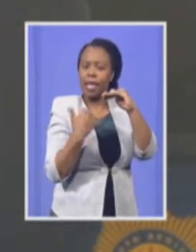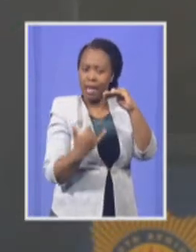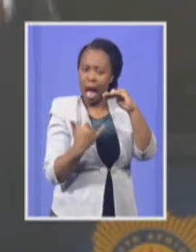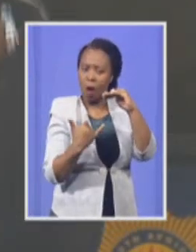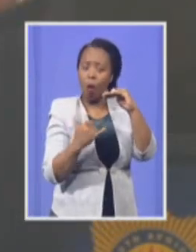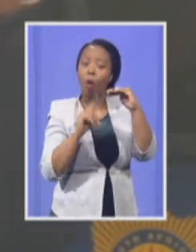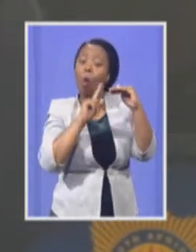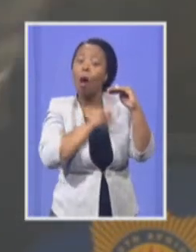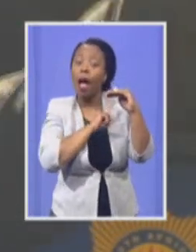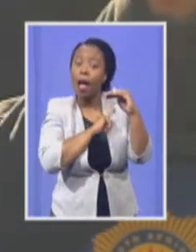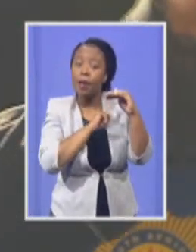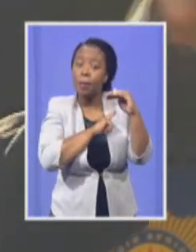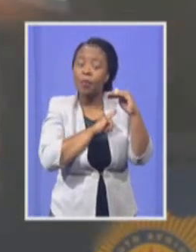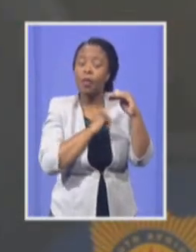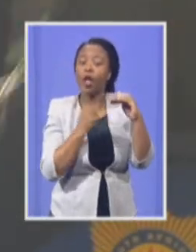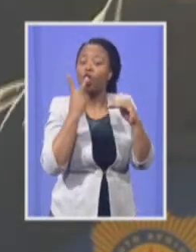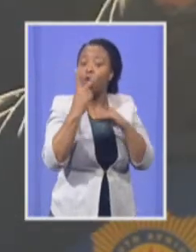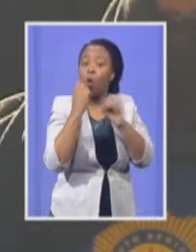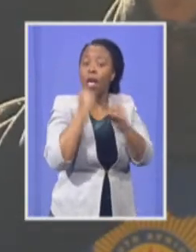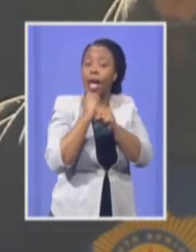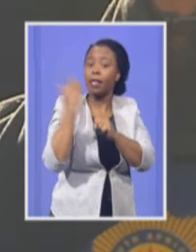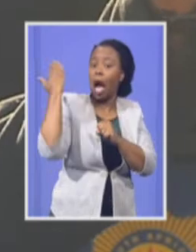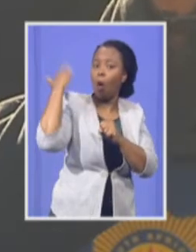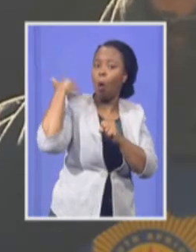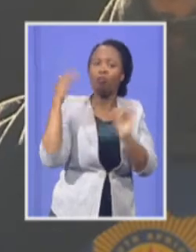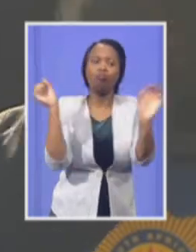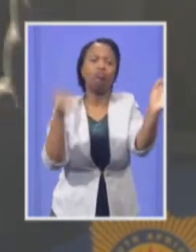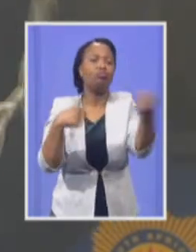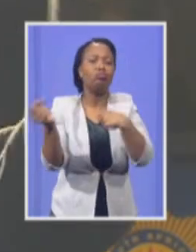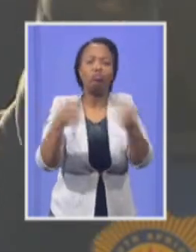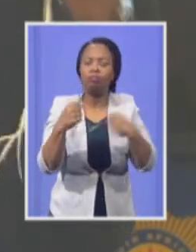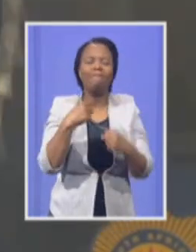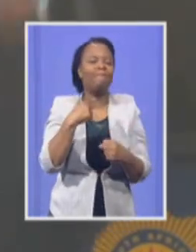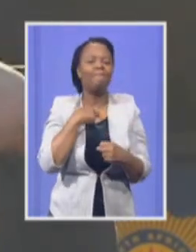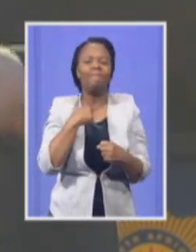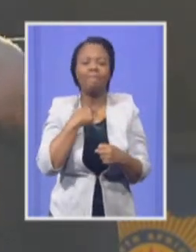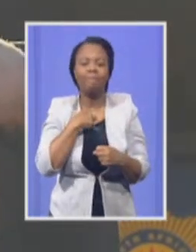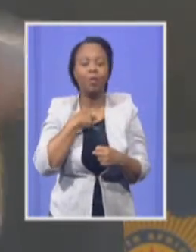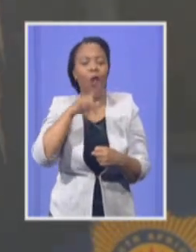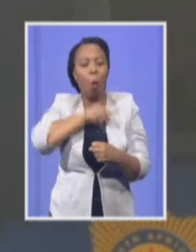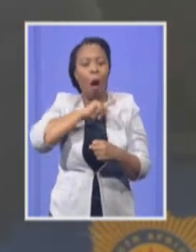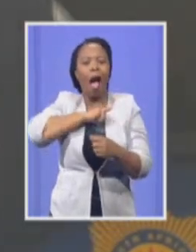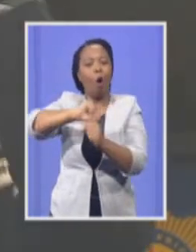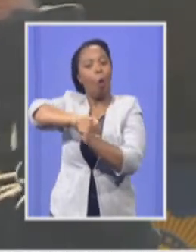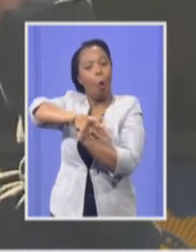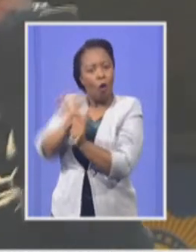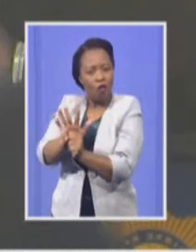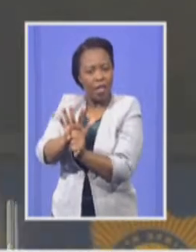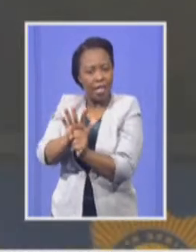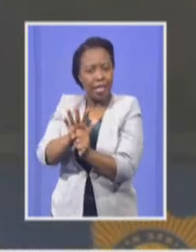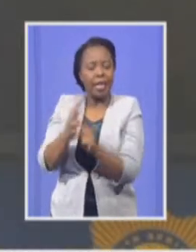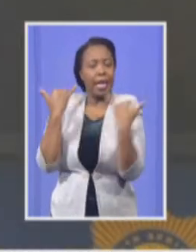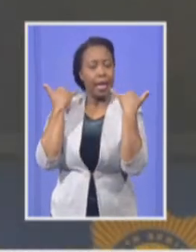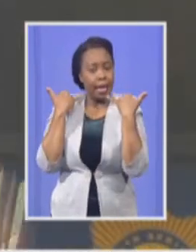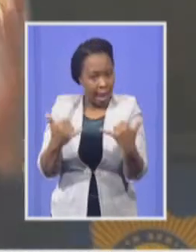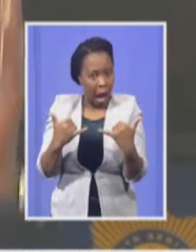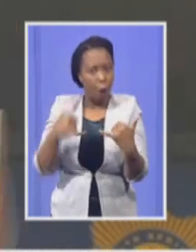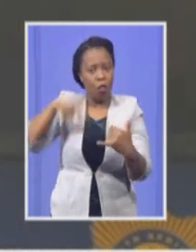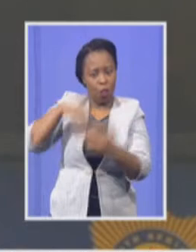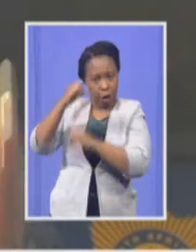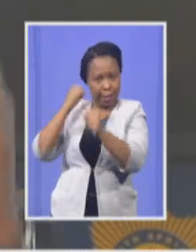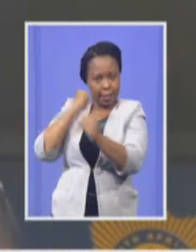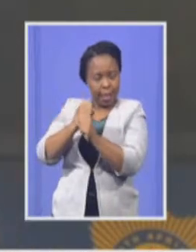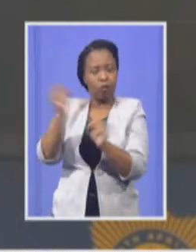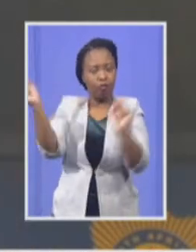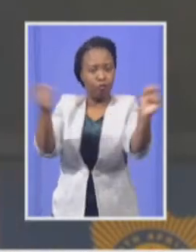kwenziwe iminyaka emibili edlule besinga-recruit ngenxa ye-COVID si-recruitile-ke this year